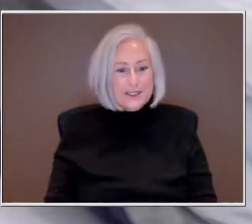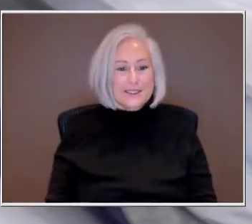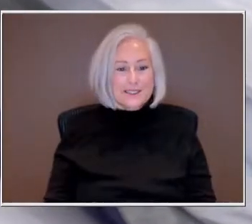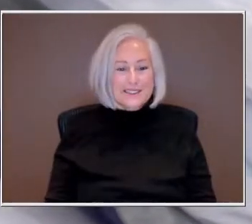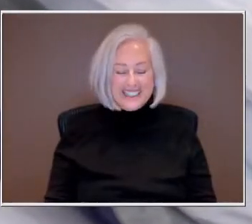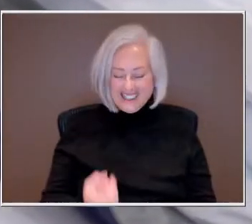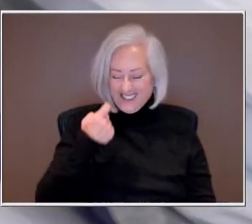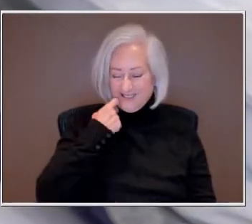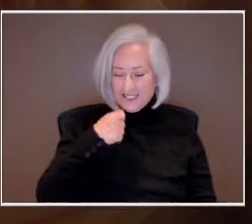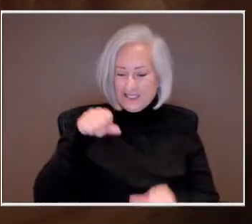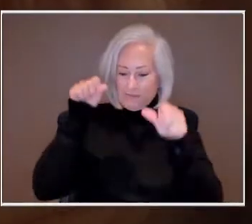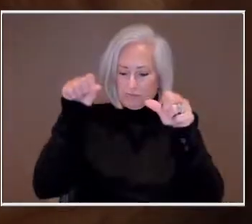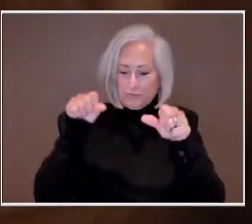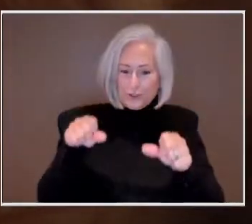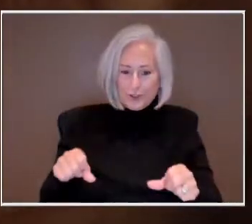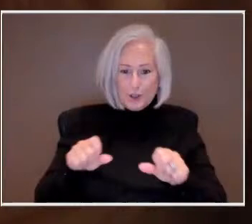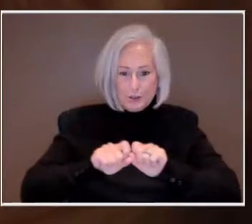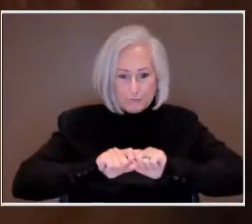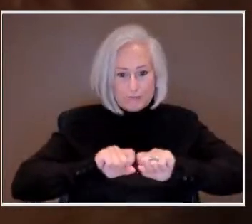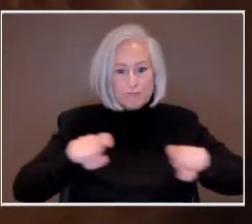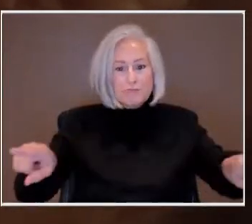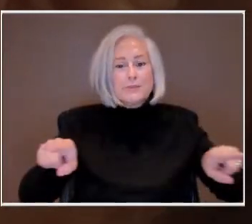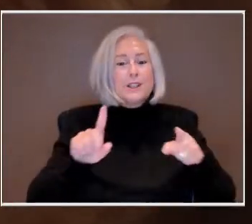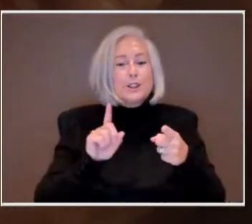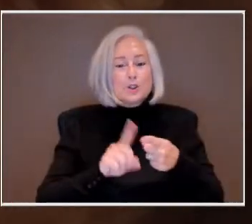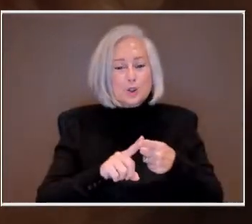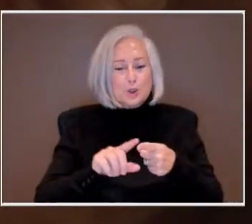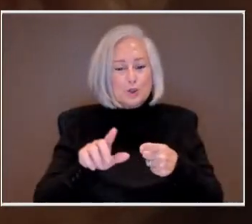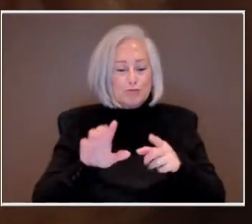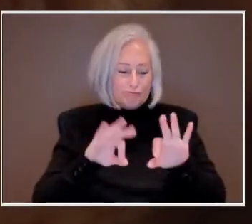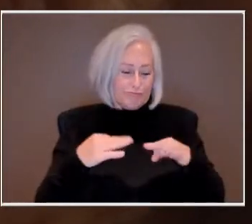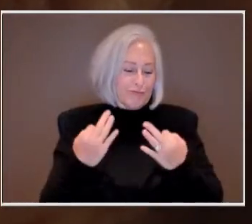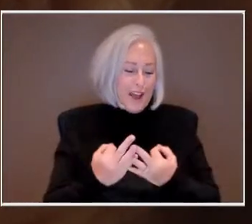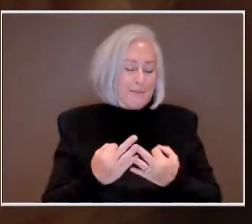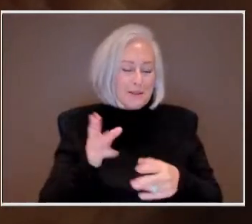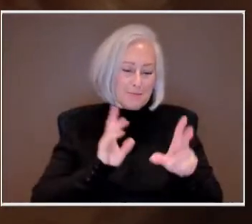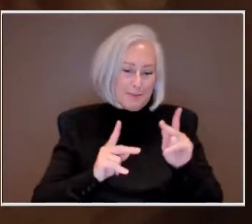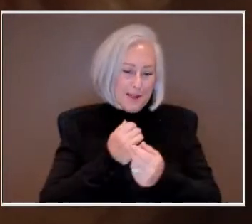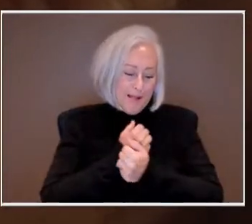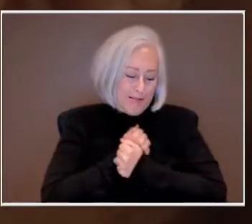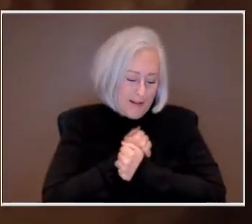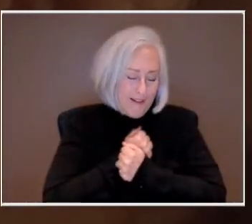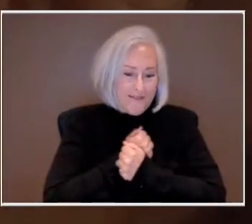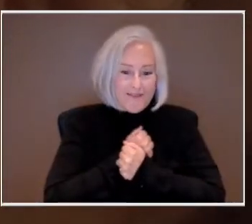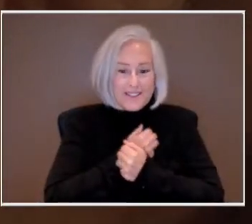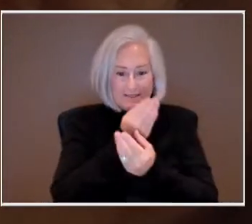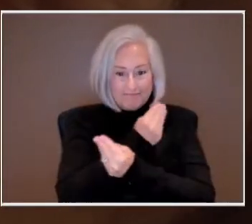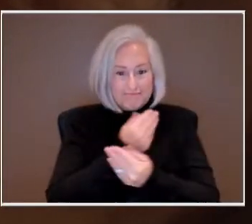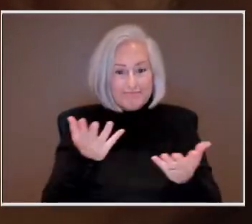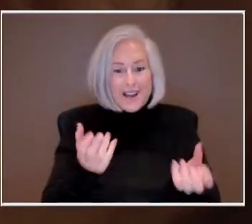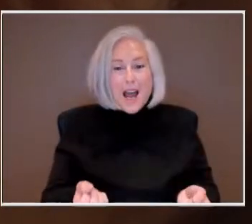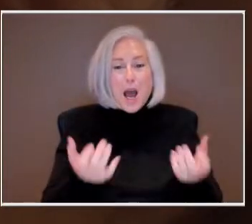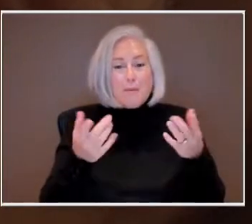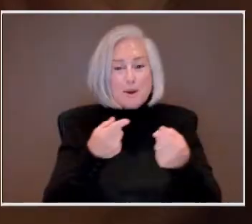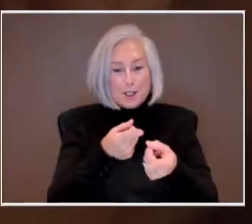to his loved ones. I can't put into words right now how much all of you mean to me.